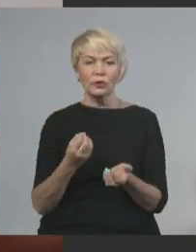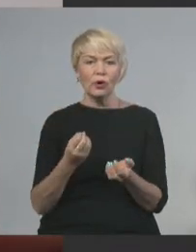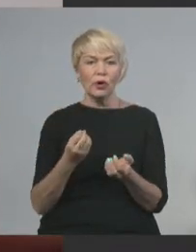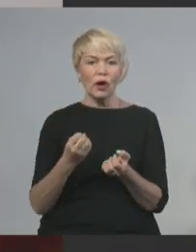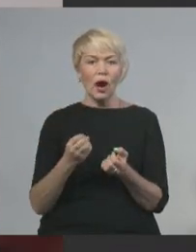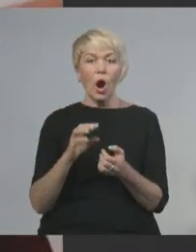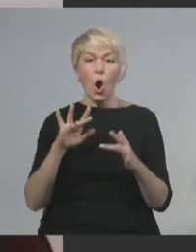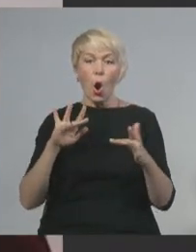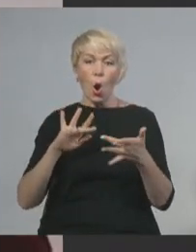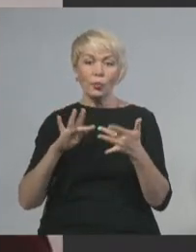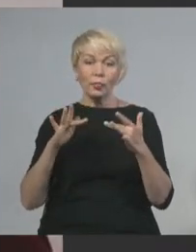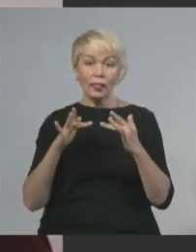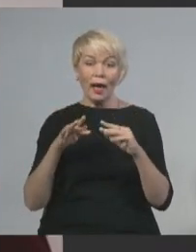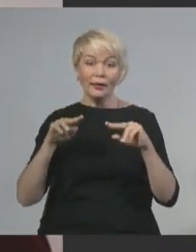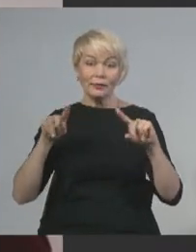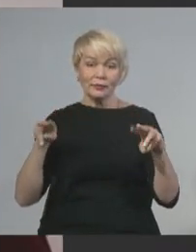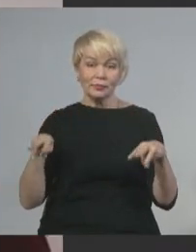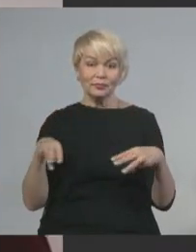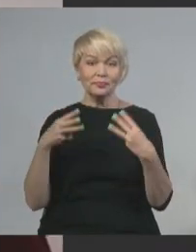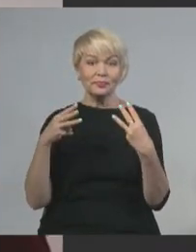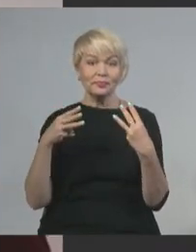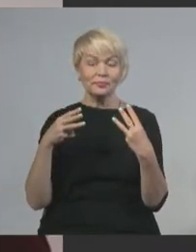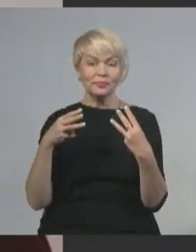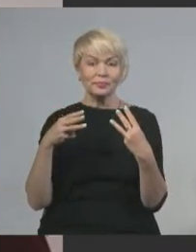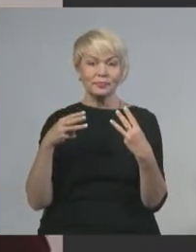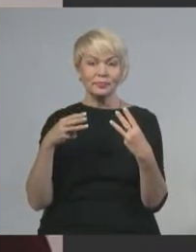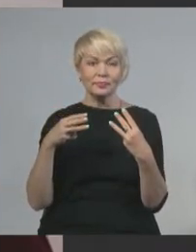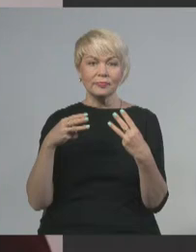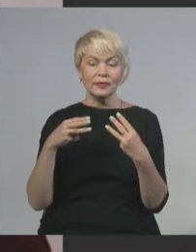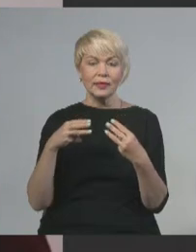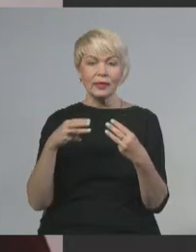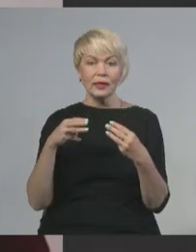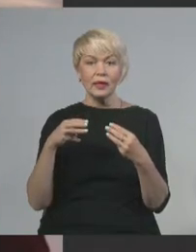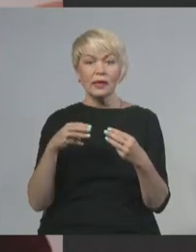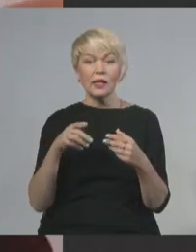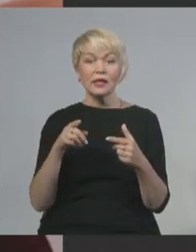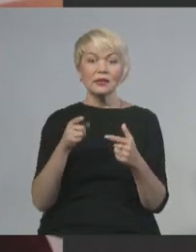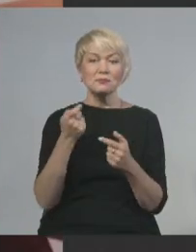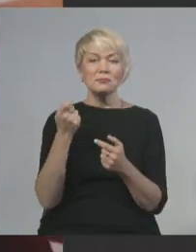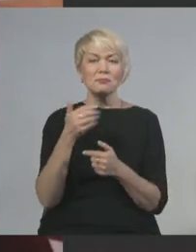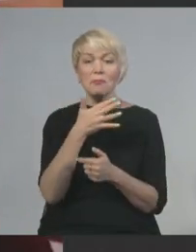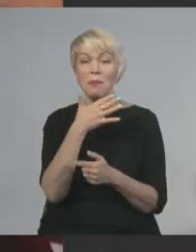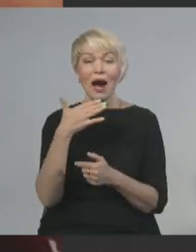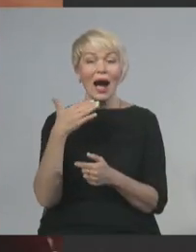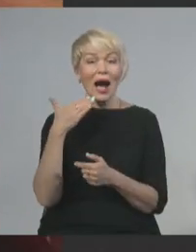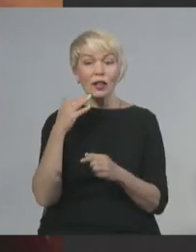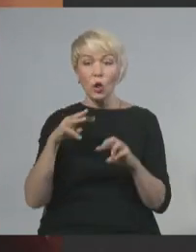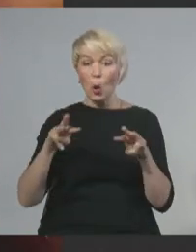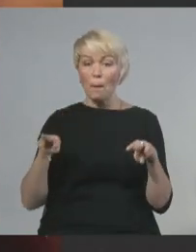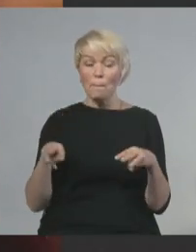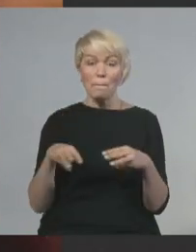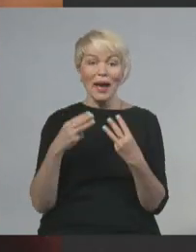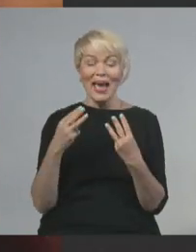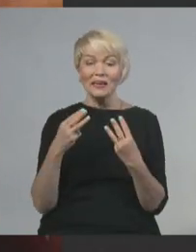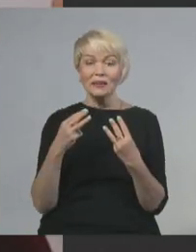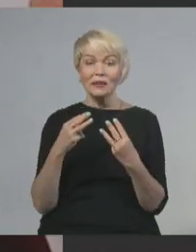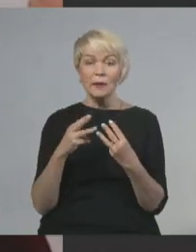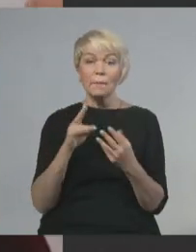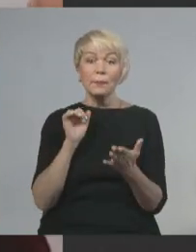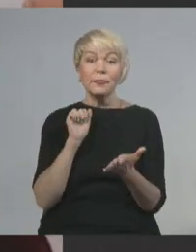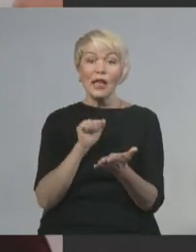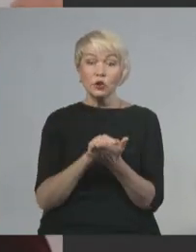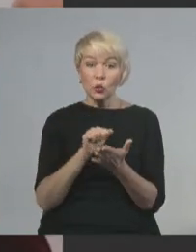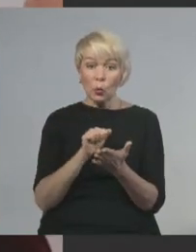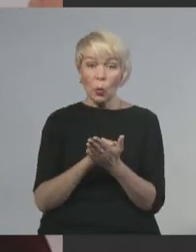uh a lot of of pre-media had to go uh 100 person digital for example and uh